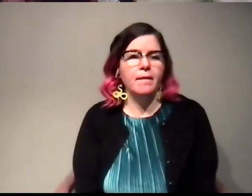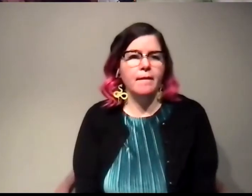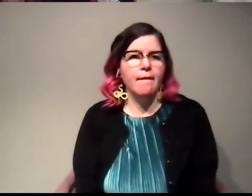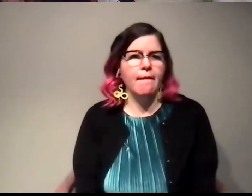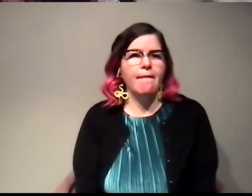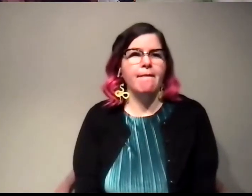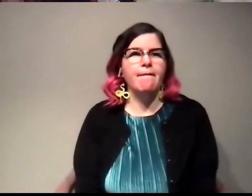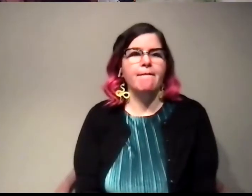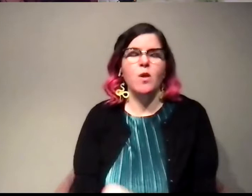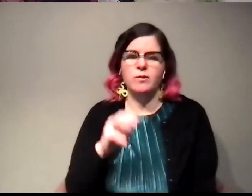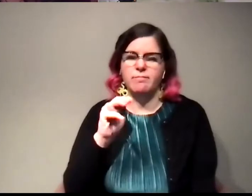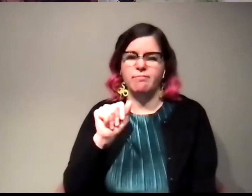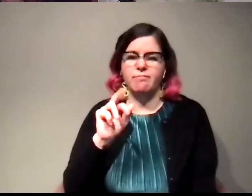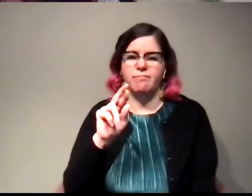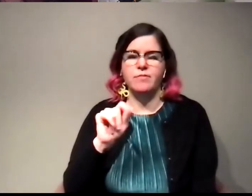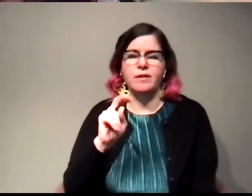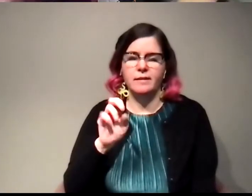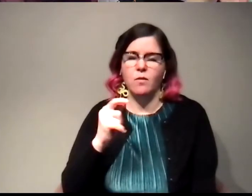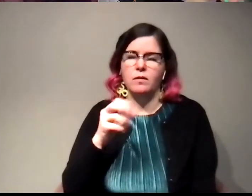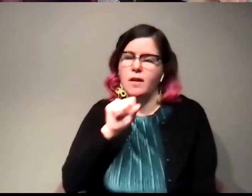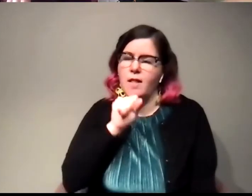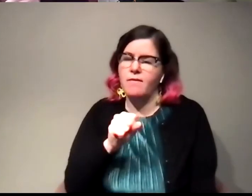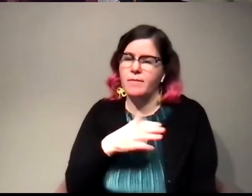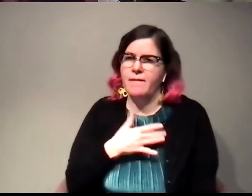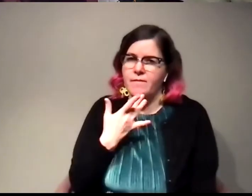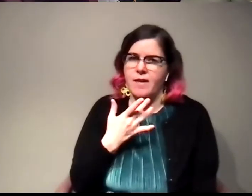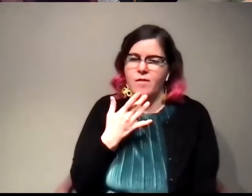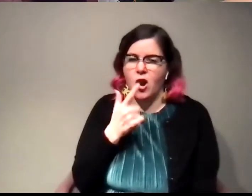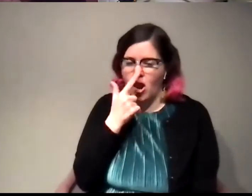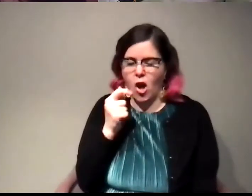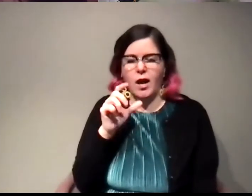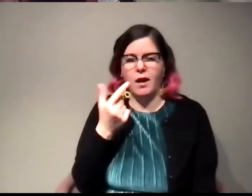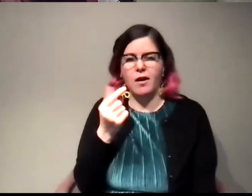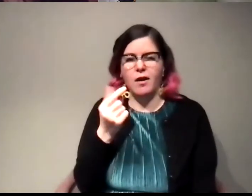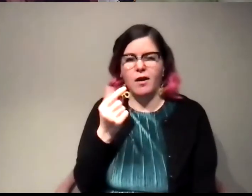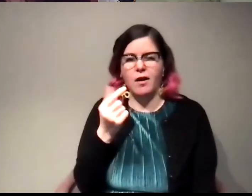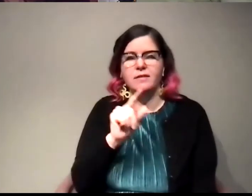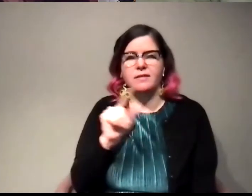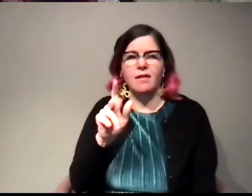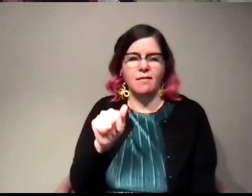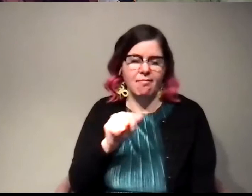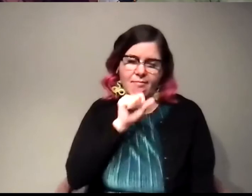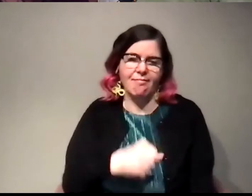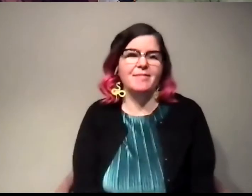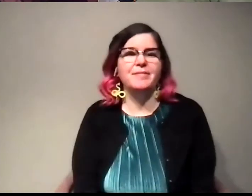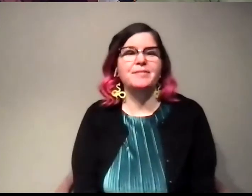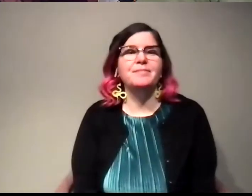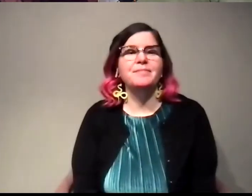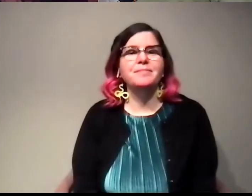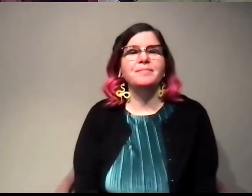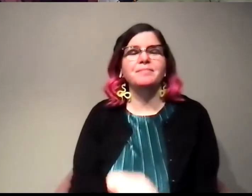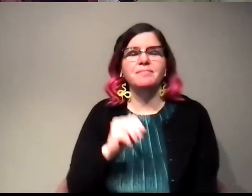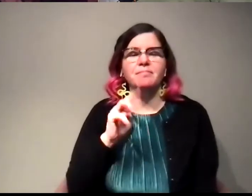Those marine iguanas are one of my favorites. They just are so Godzilla, and I love that. Mrs. Blackney wants to